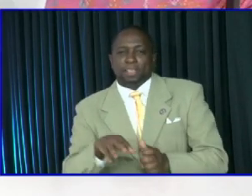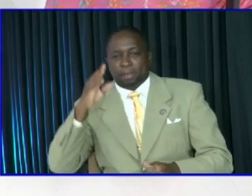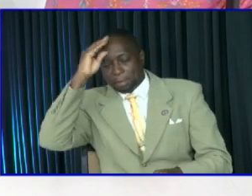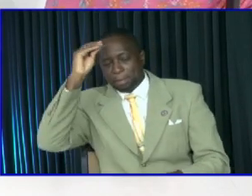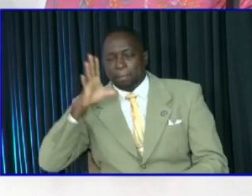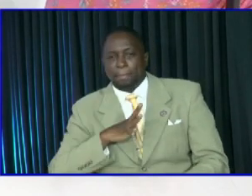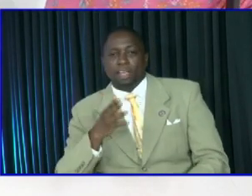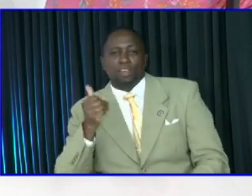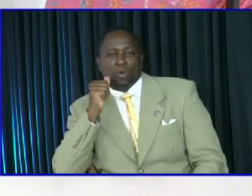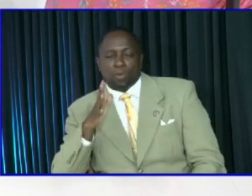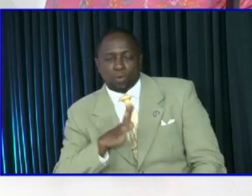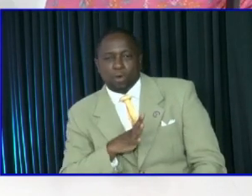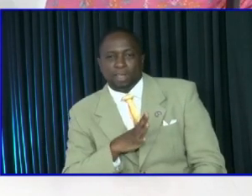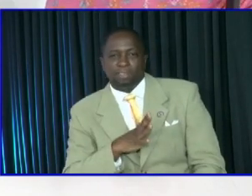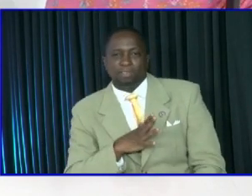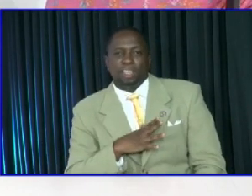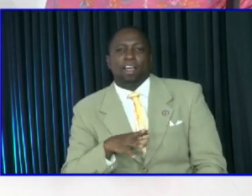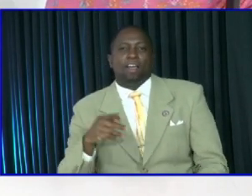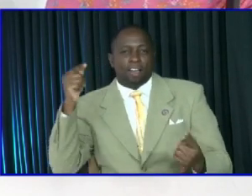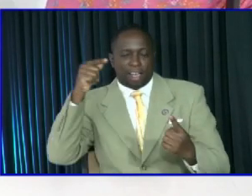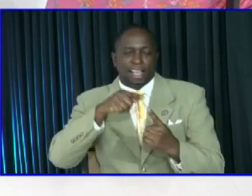Were you a Christian at that time?